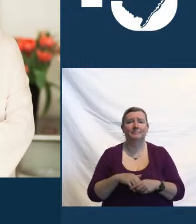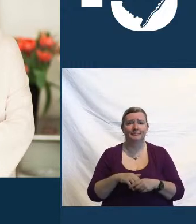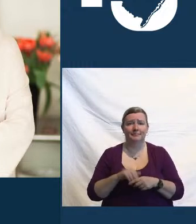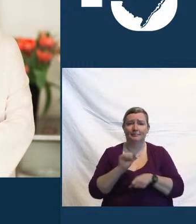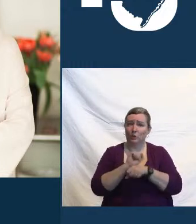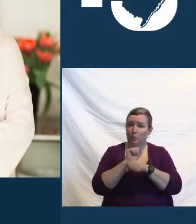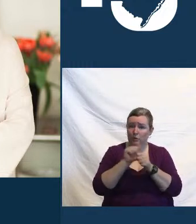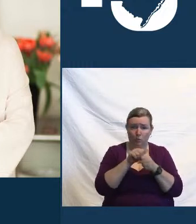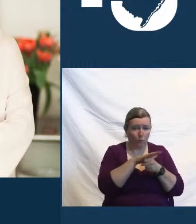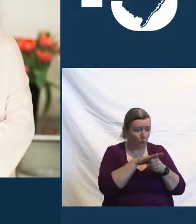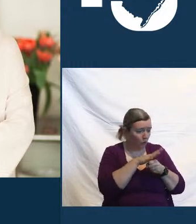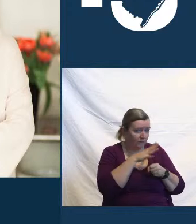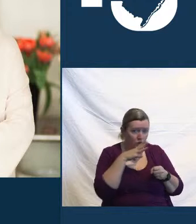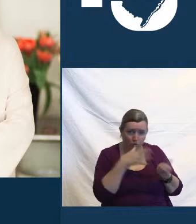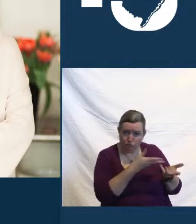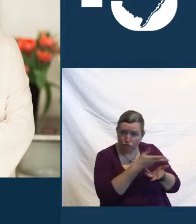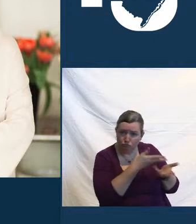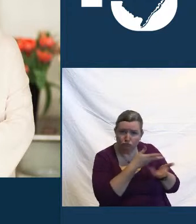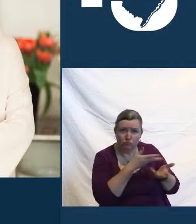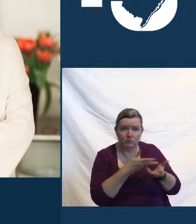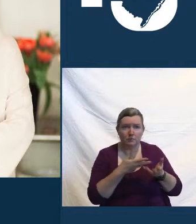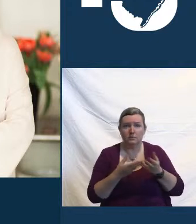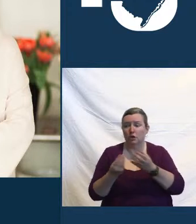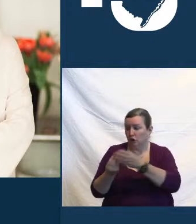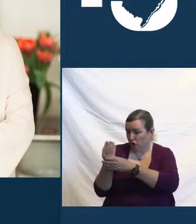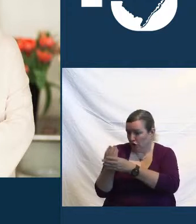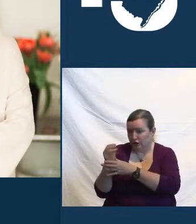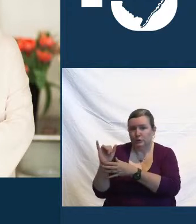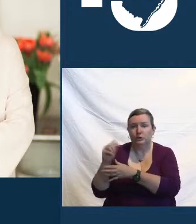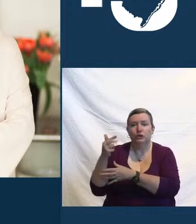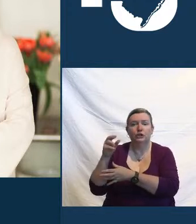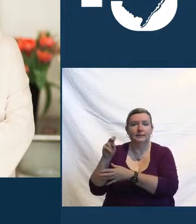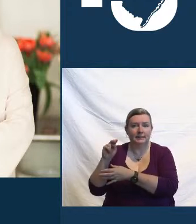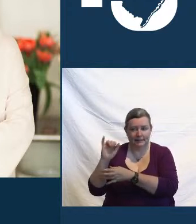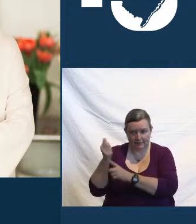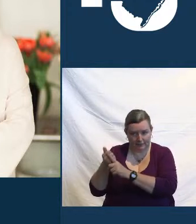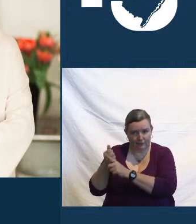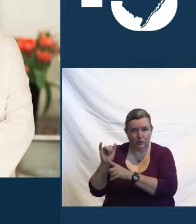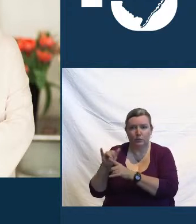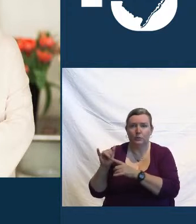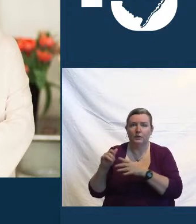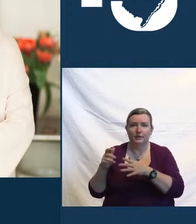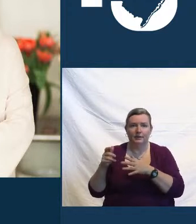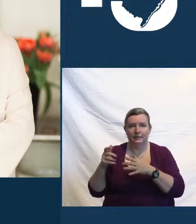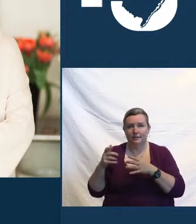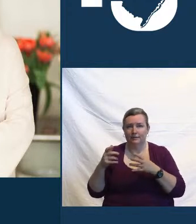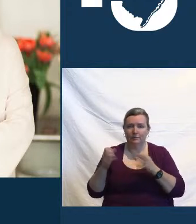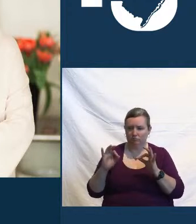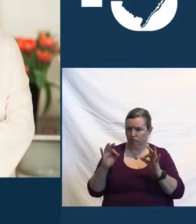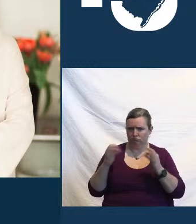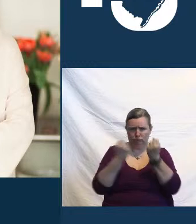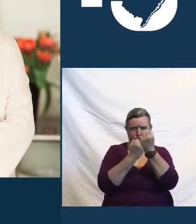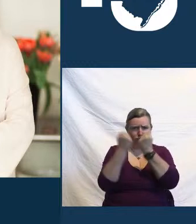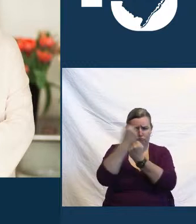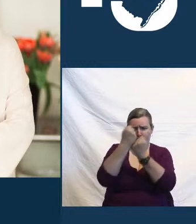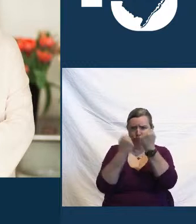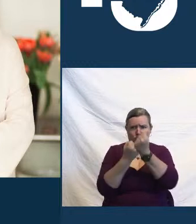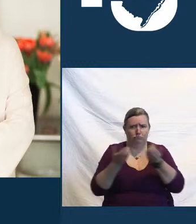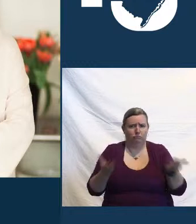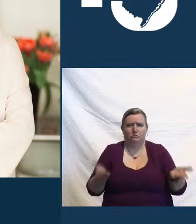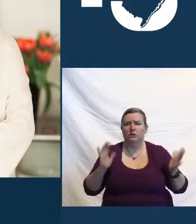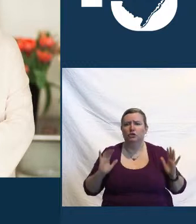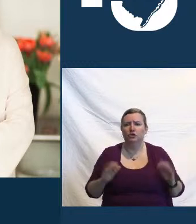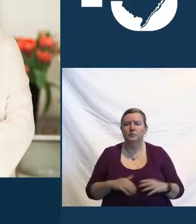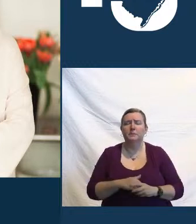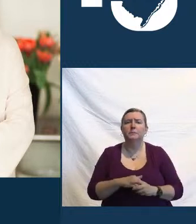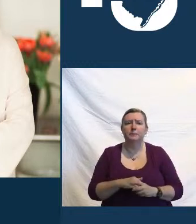flowers from their own gardens to make every design special. For many across South Jersey, Mullica